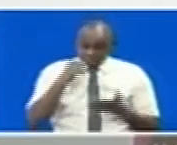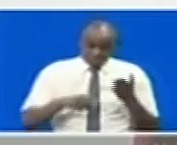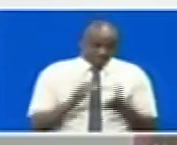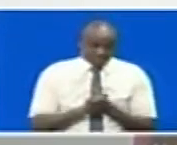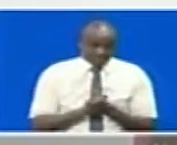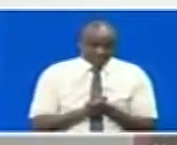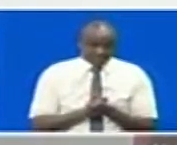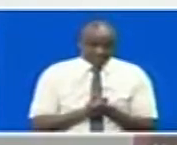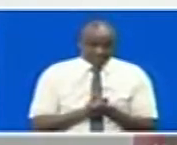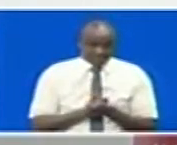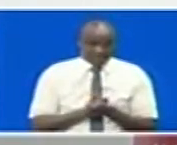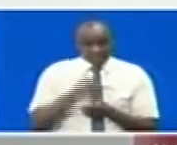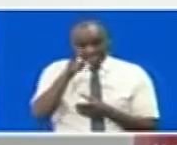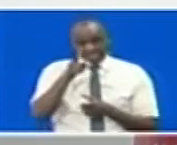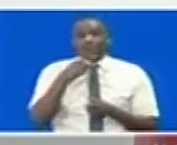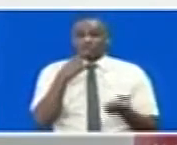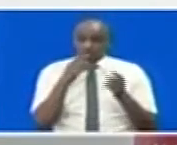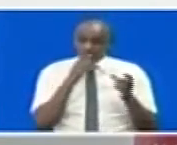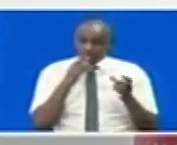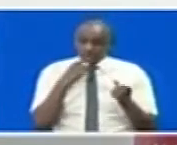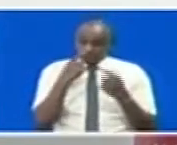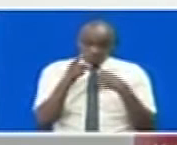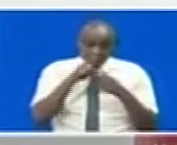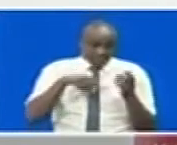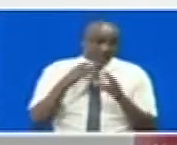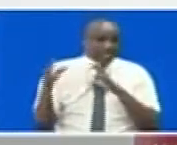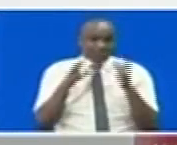His first part of his argument,